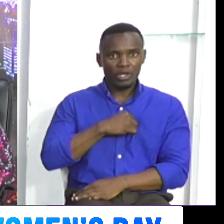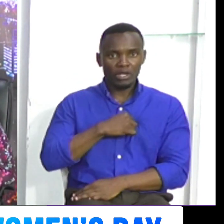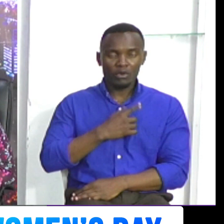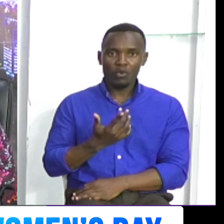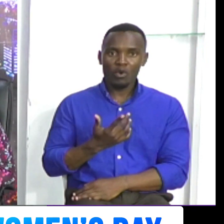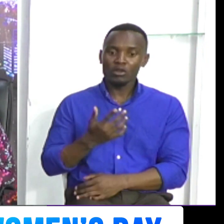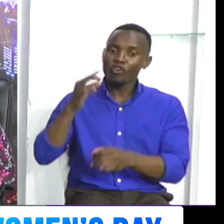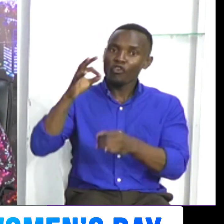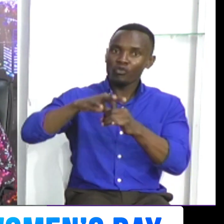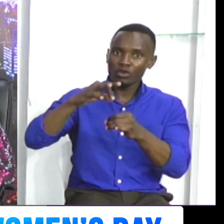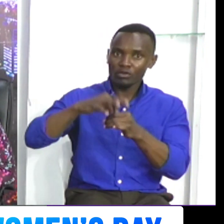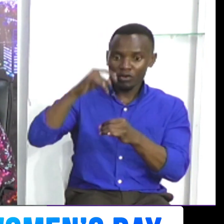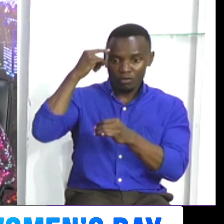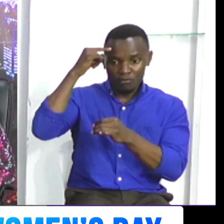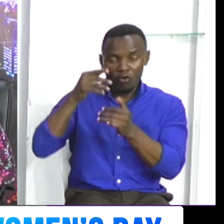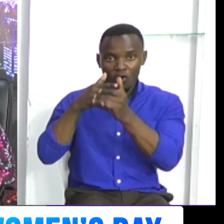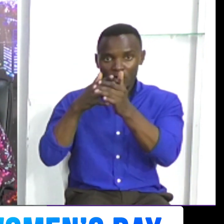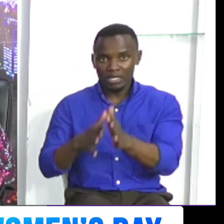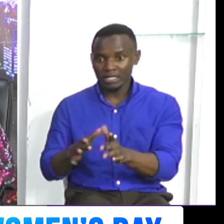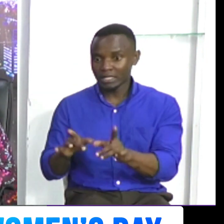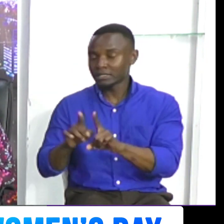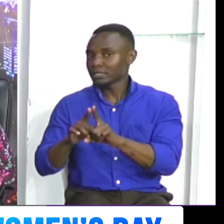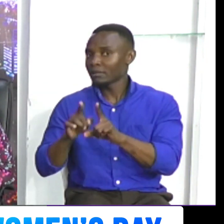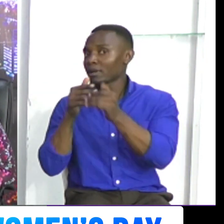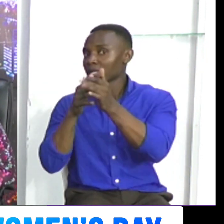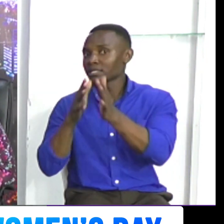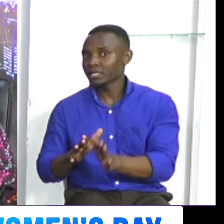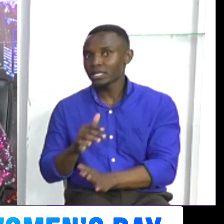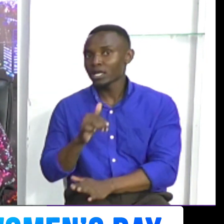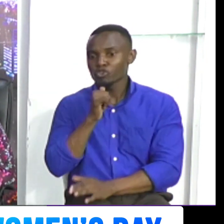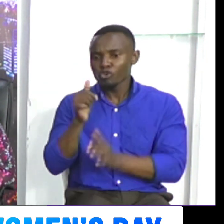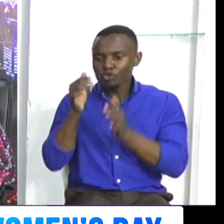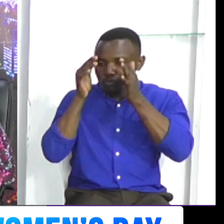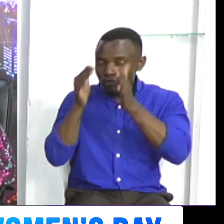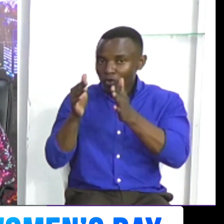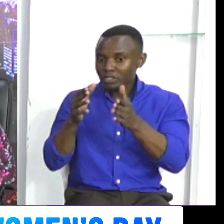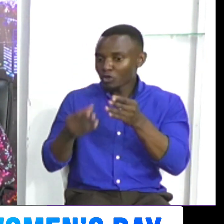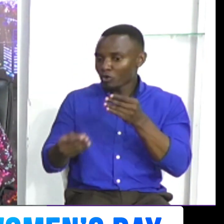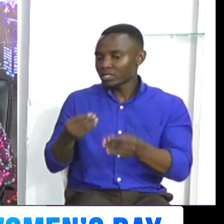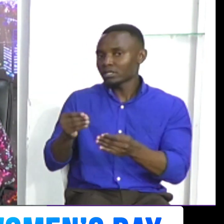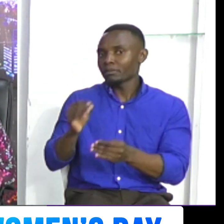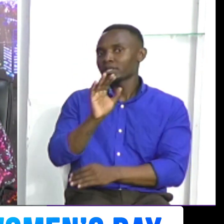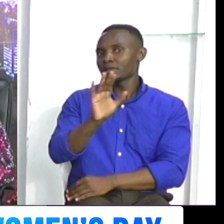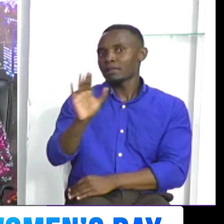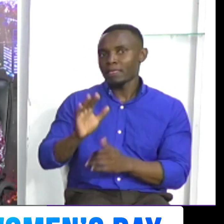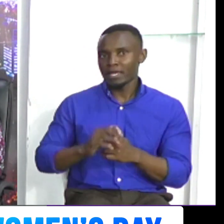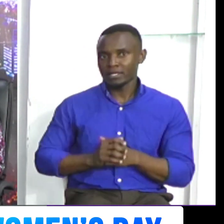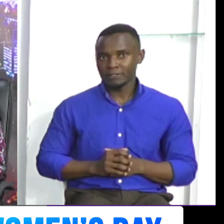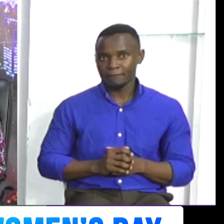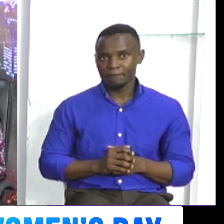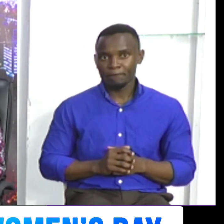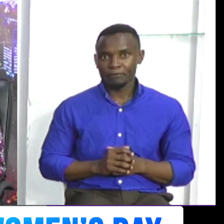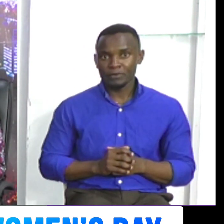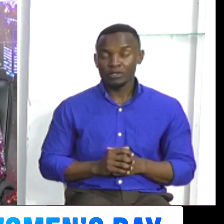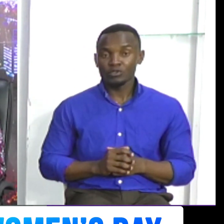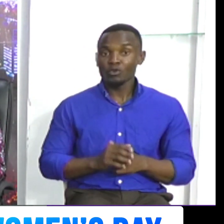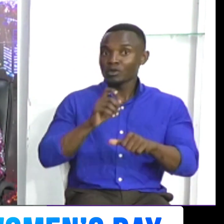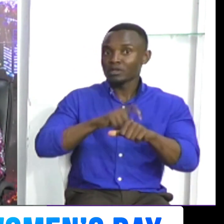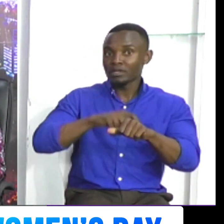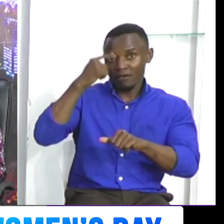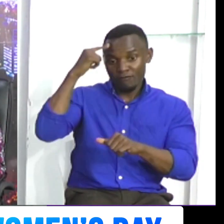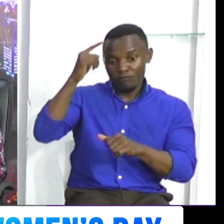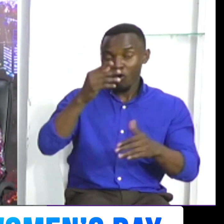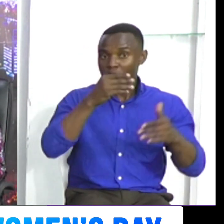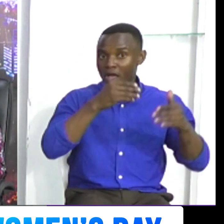You're not seeing this person as a person with disability, you're seeing the person as a leader. So when it comes to election, we'll not just